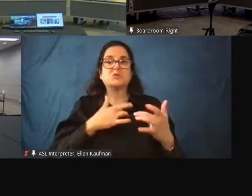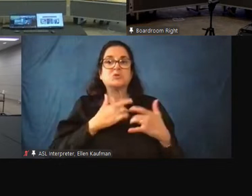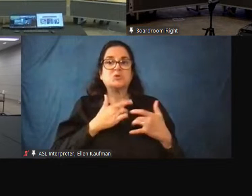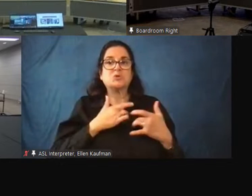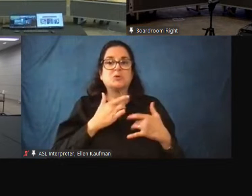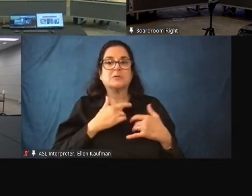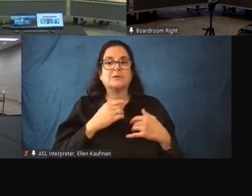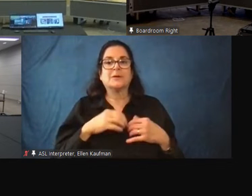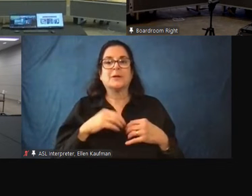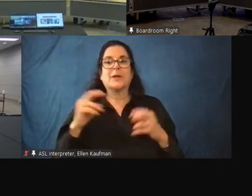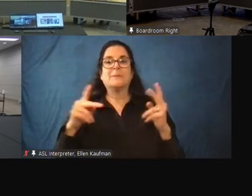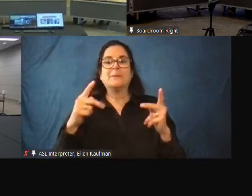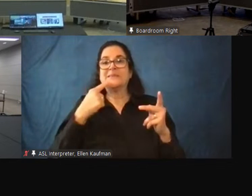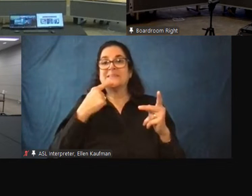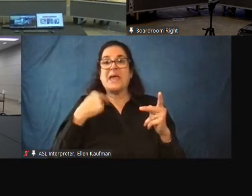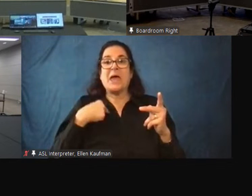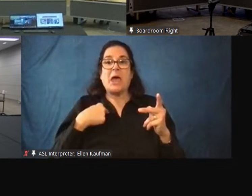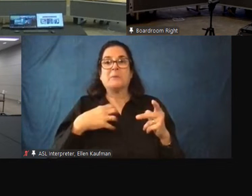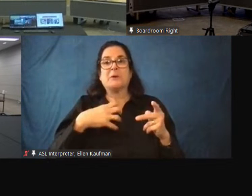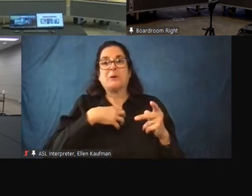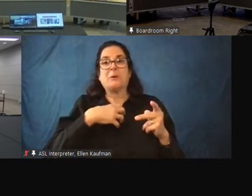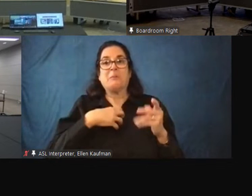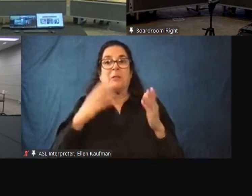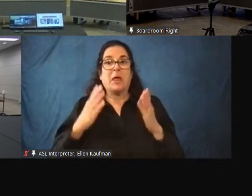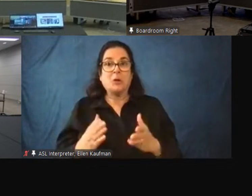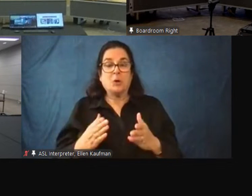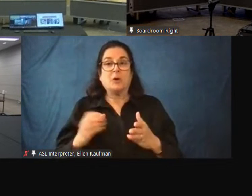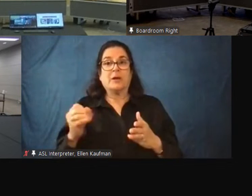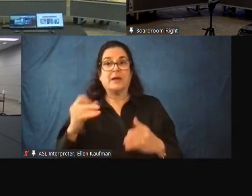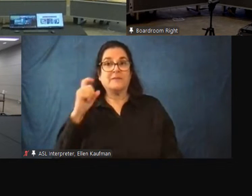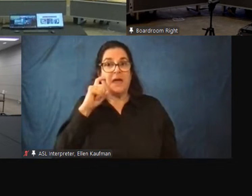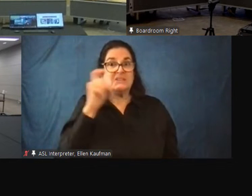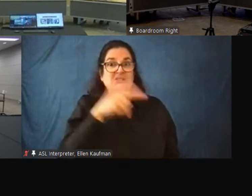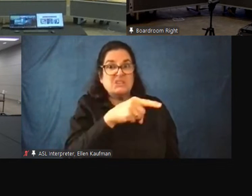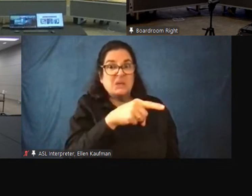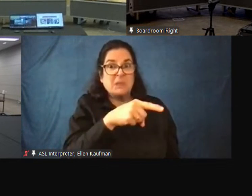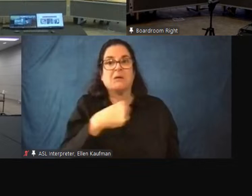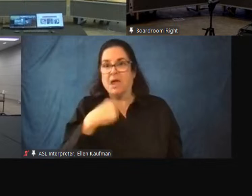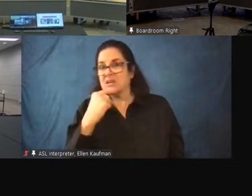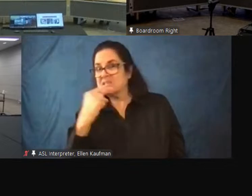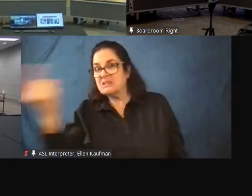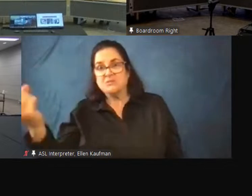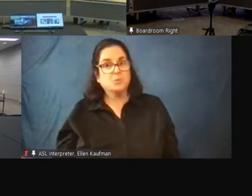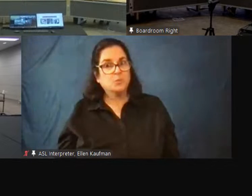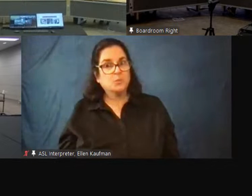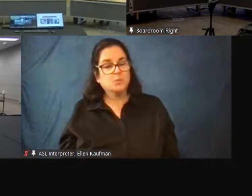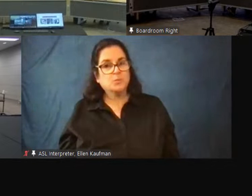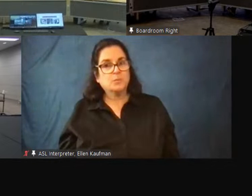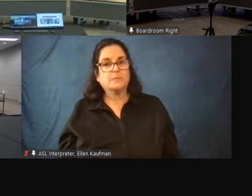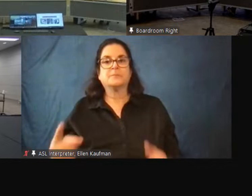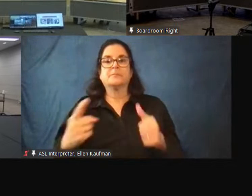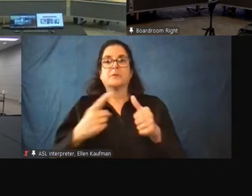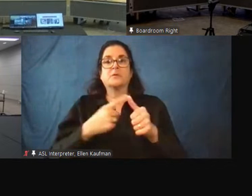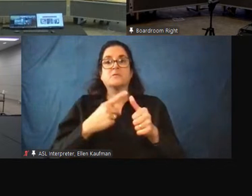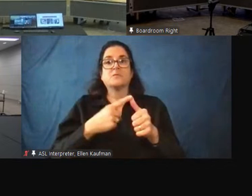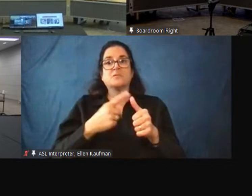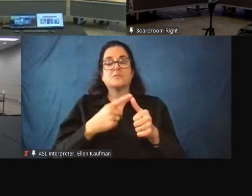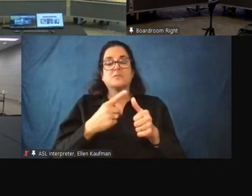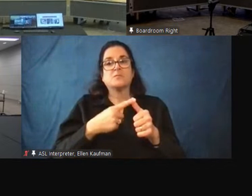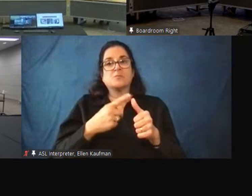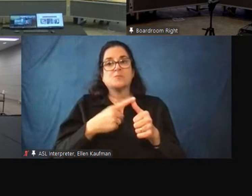I'm a complainer. If I see something, I say something. My first thing is